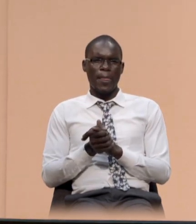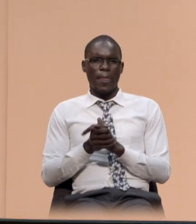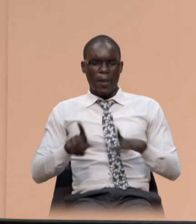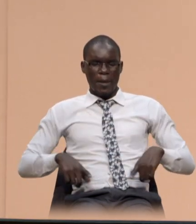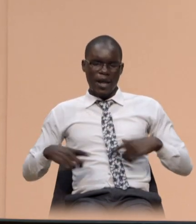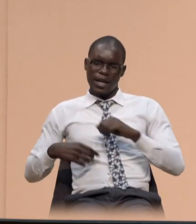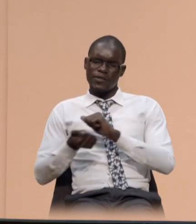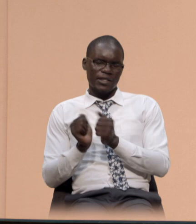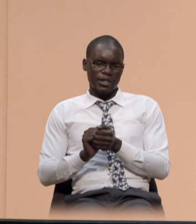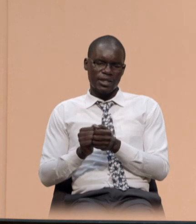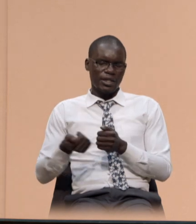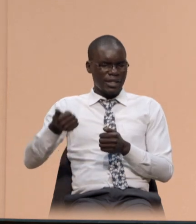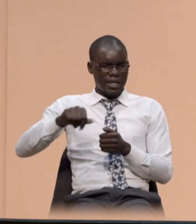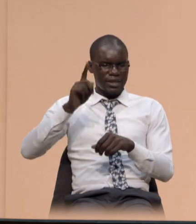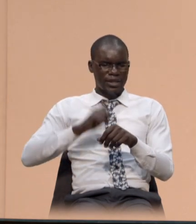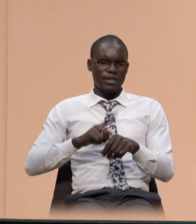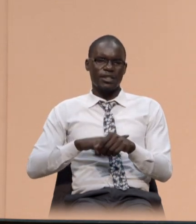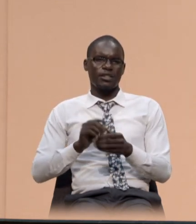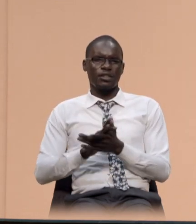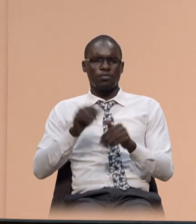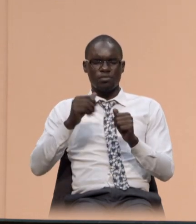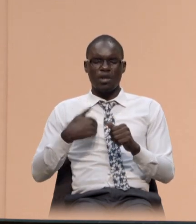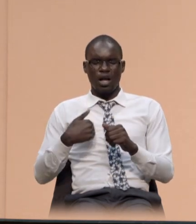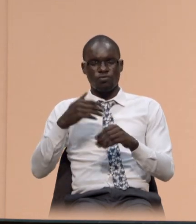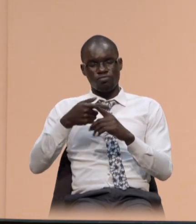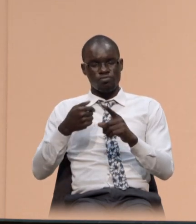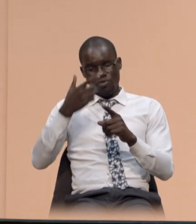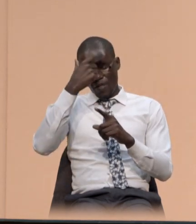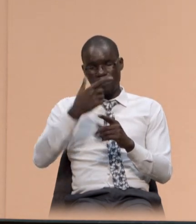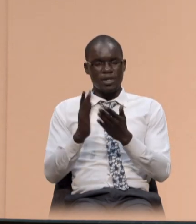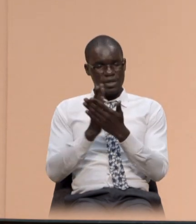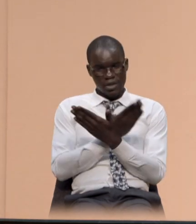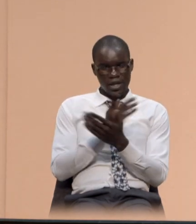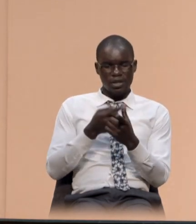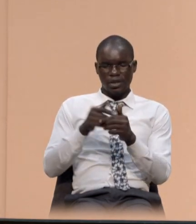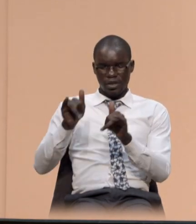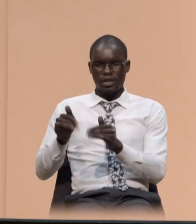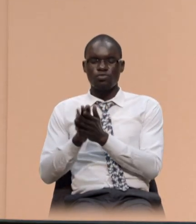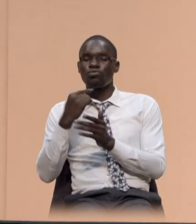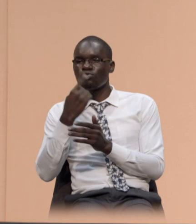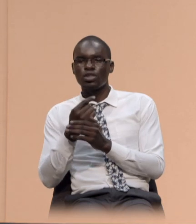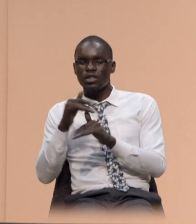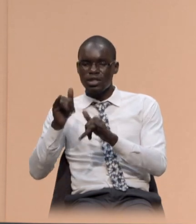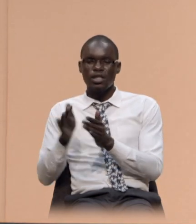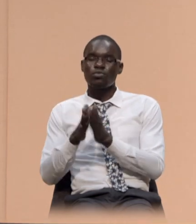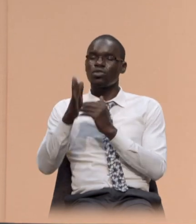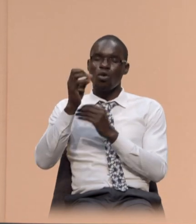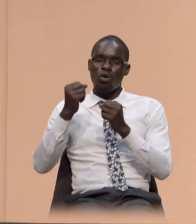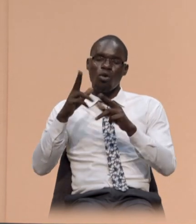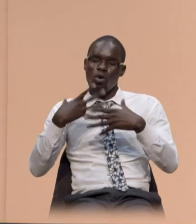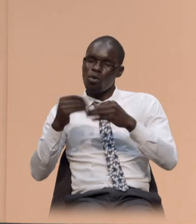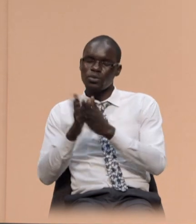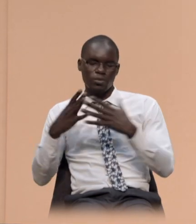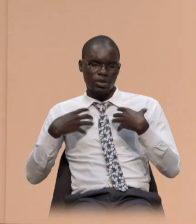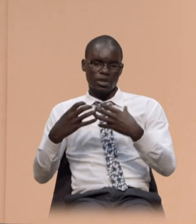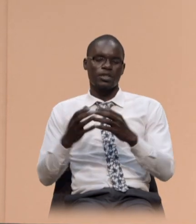Life can change anytime. It can catch you from the blind side of it. Lakini utabaki na nani? Will you remain with God? Will